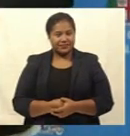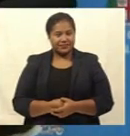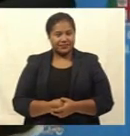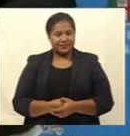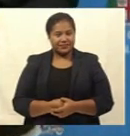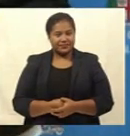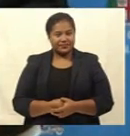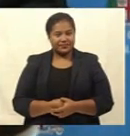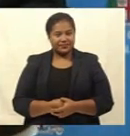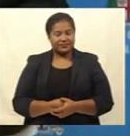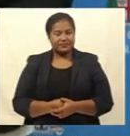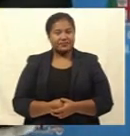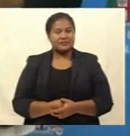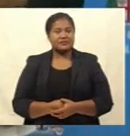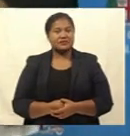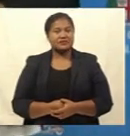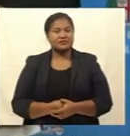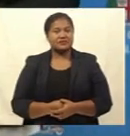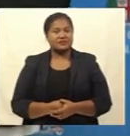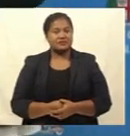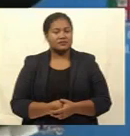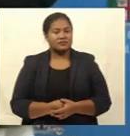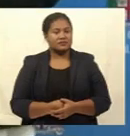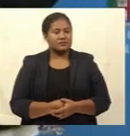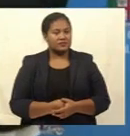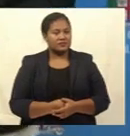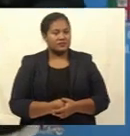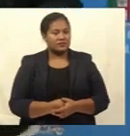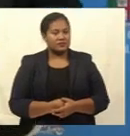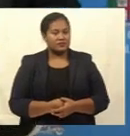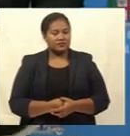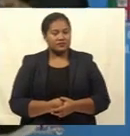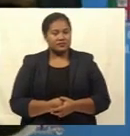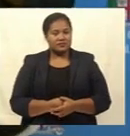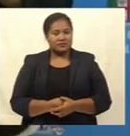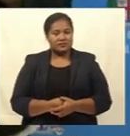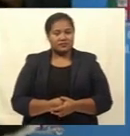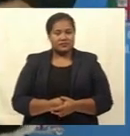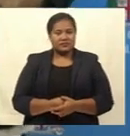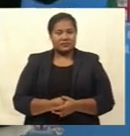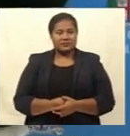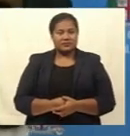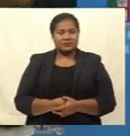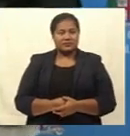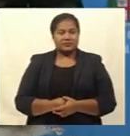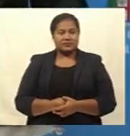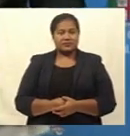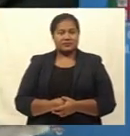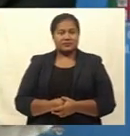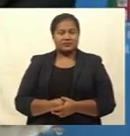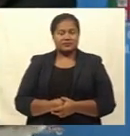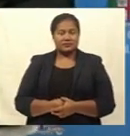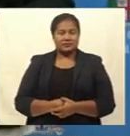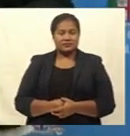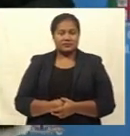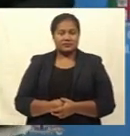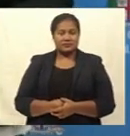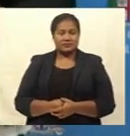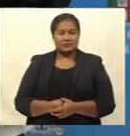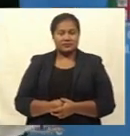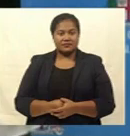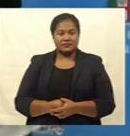Still, I want parents and students watching to know that getting your children back into the classrooms is an urgent priority for the Ministry of